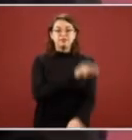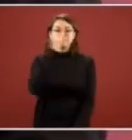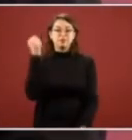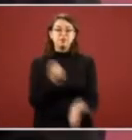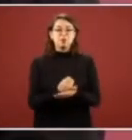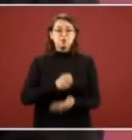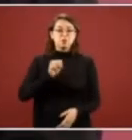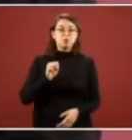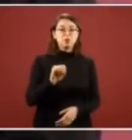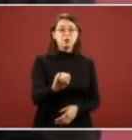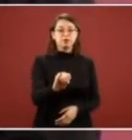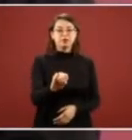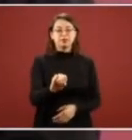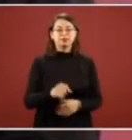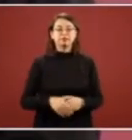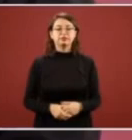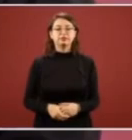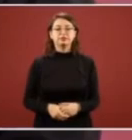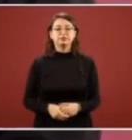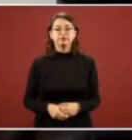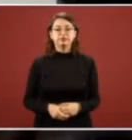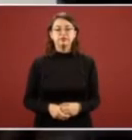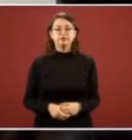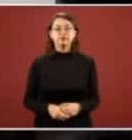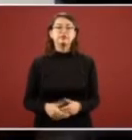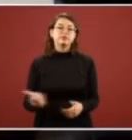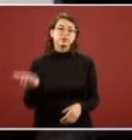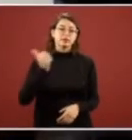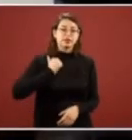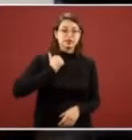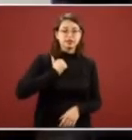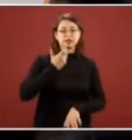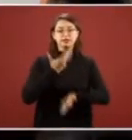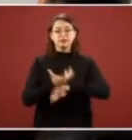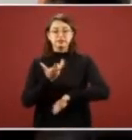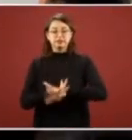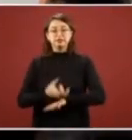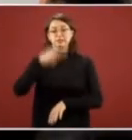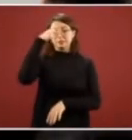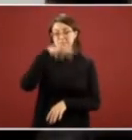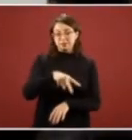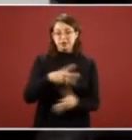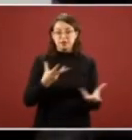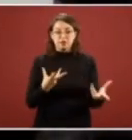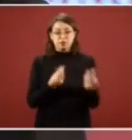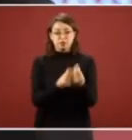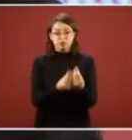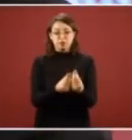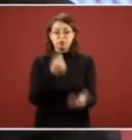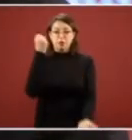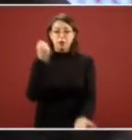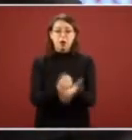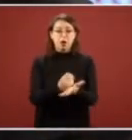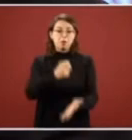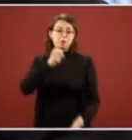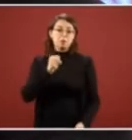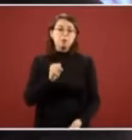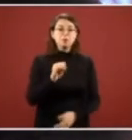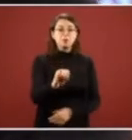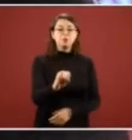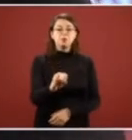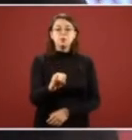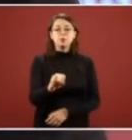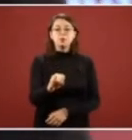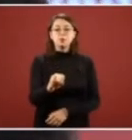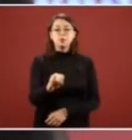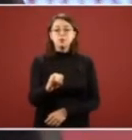de Canadá, Estados Unidos y México. for Canada, United States, and Mexico, and it will